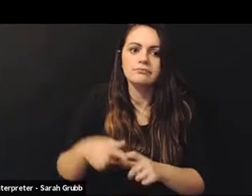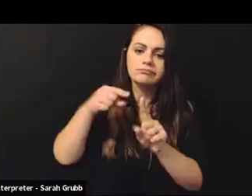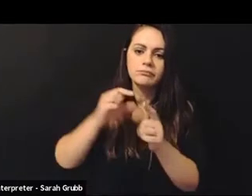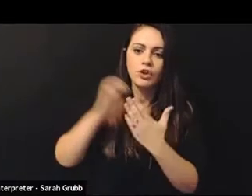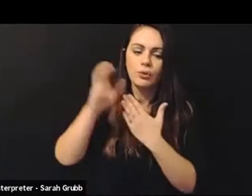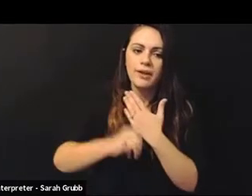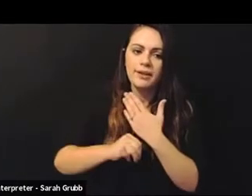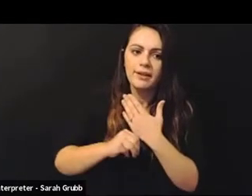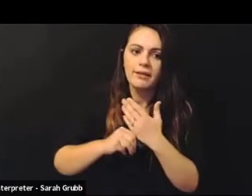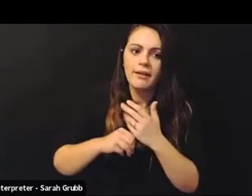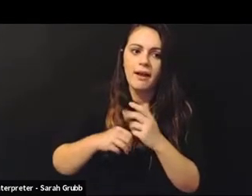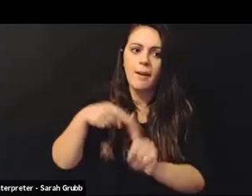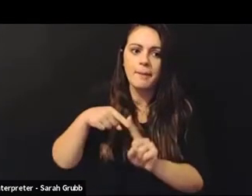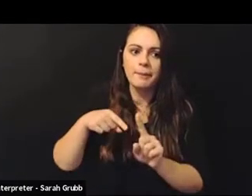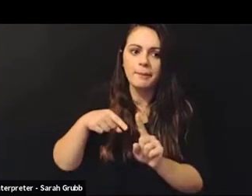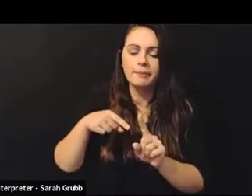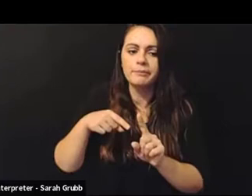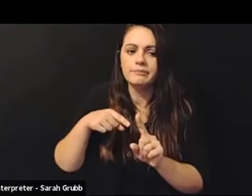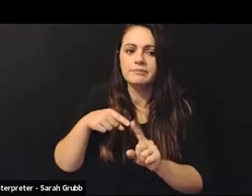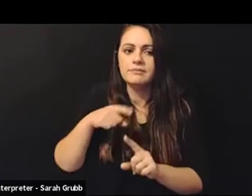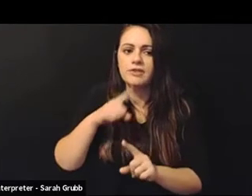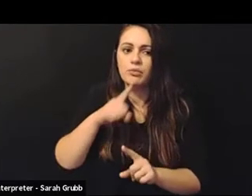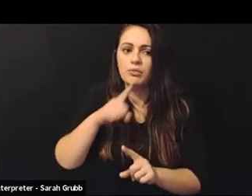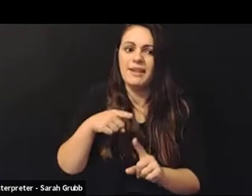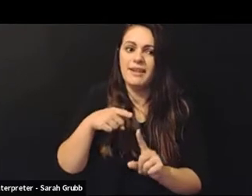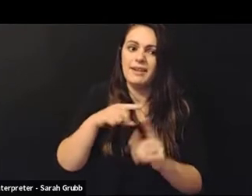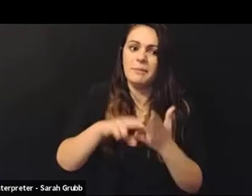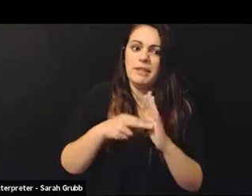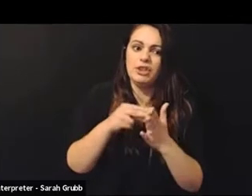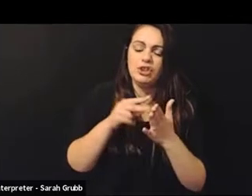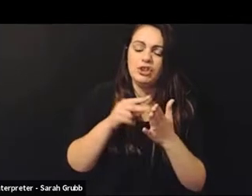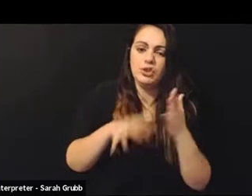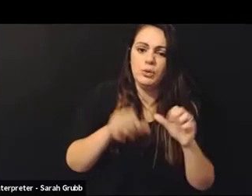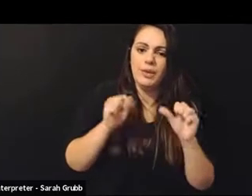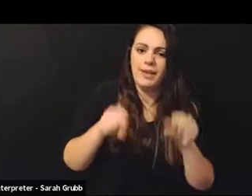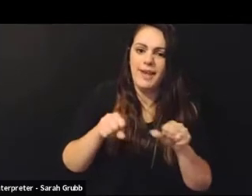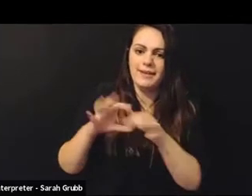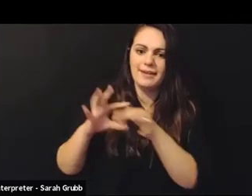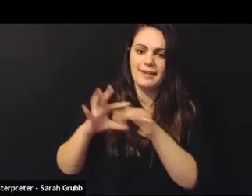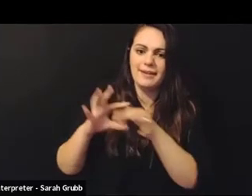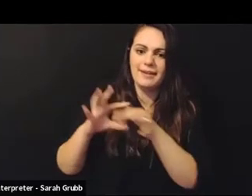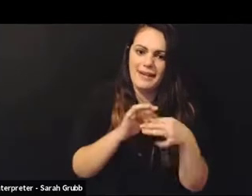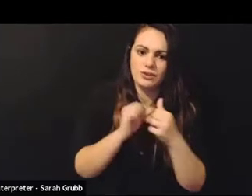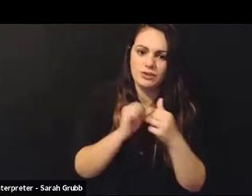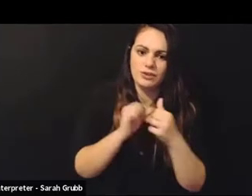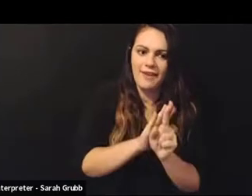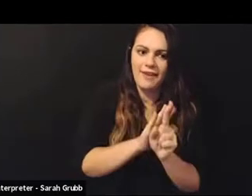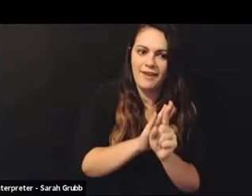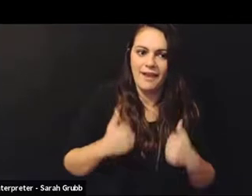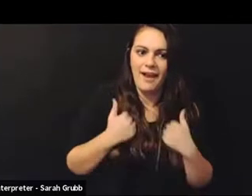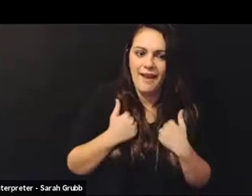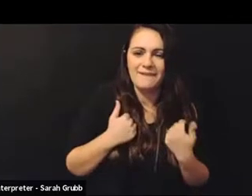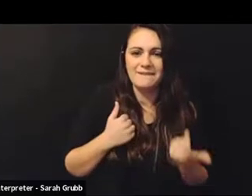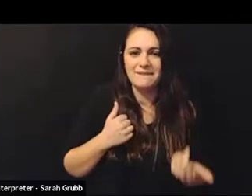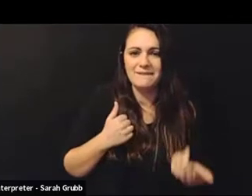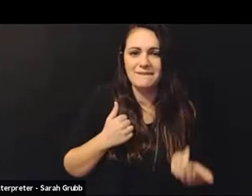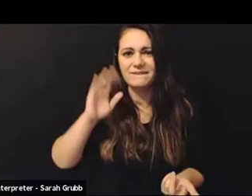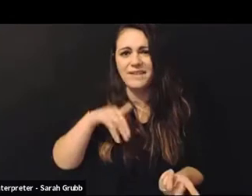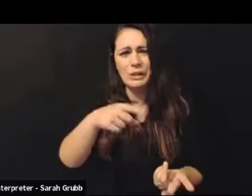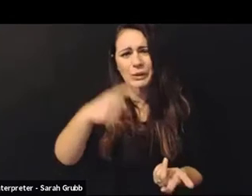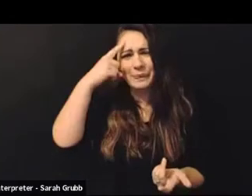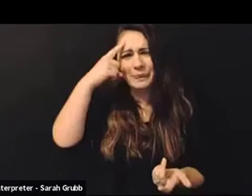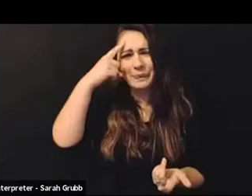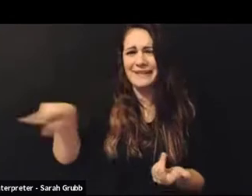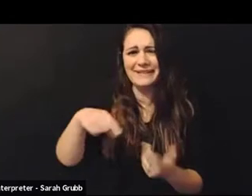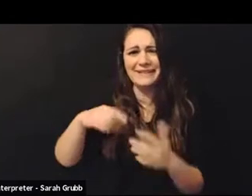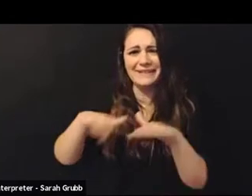life. And don't underestimate these kids. They have so many abilities that they're not able to demonstrate as